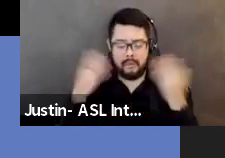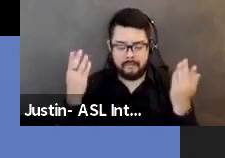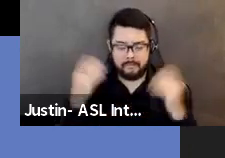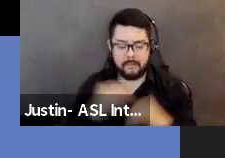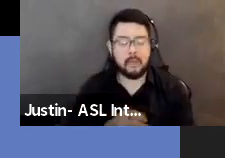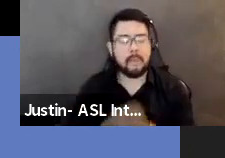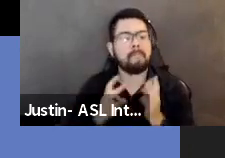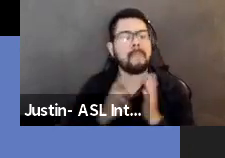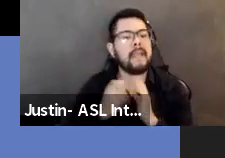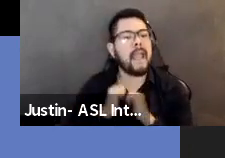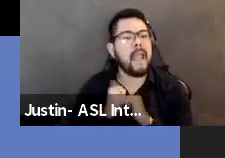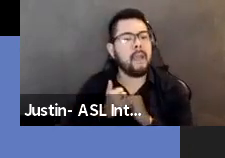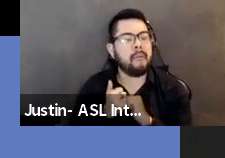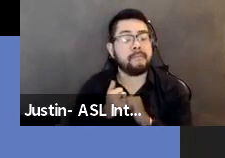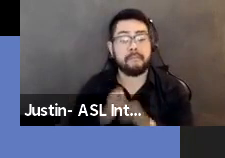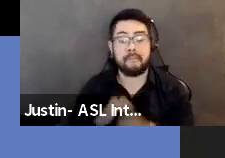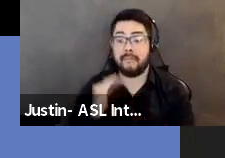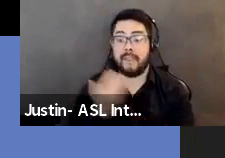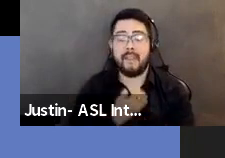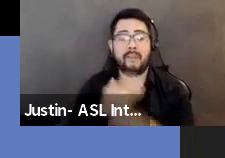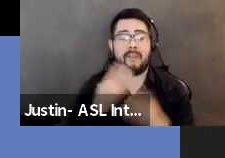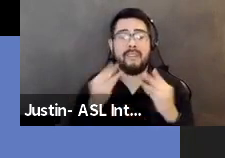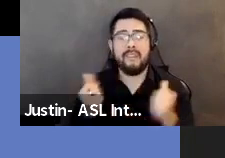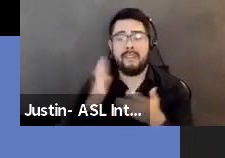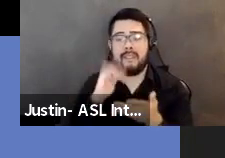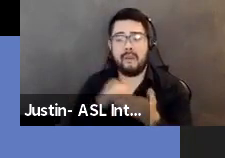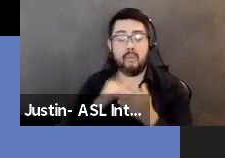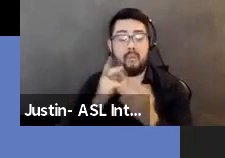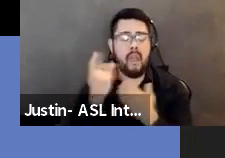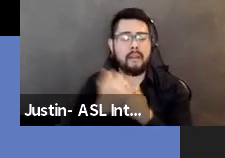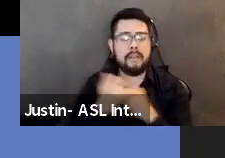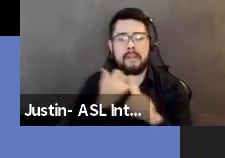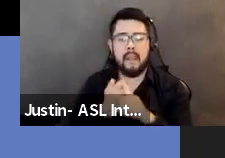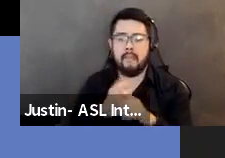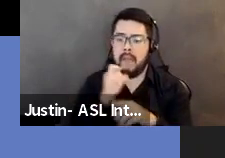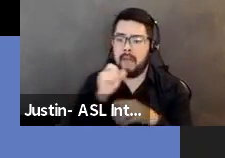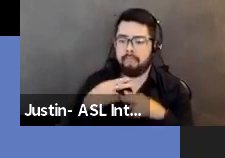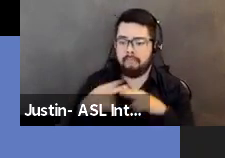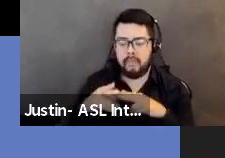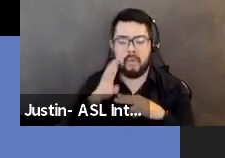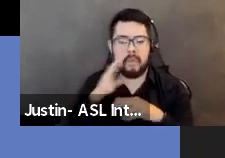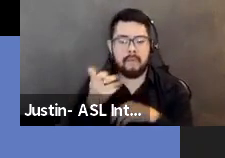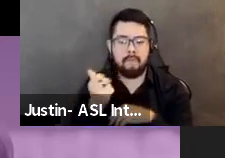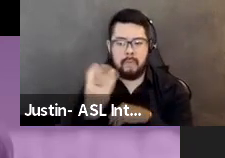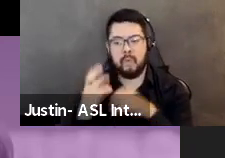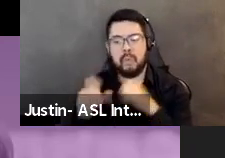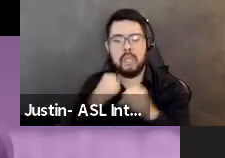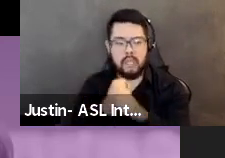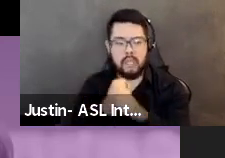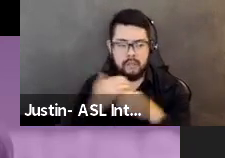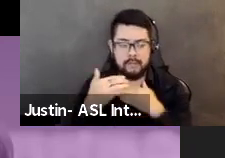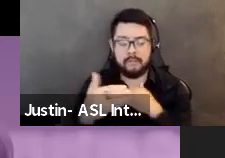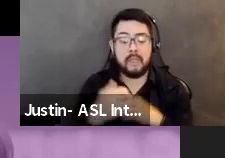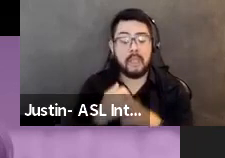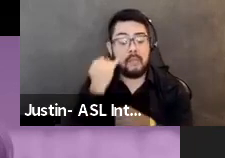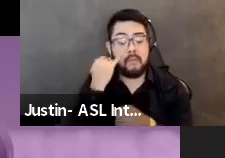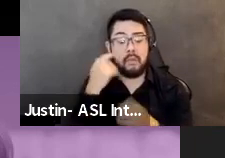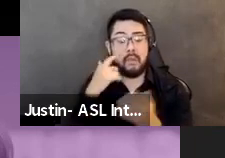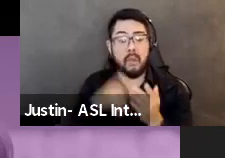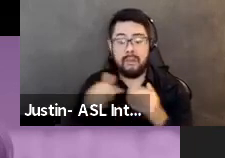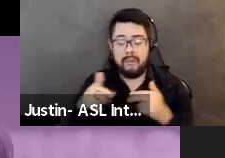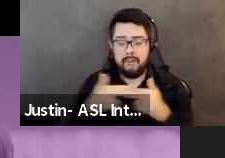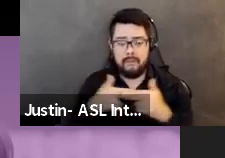this our healing center project is a multi-year project and as you'll see on our next slide we are certainly launching it this